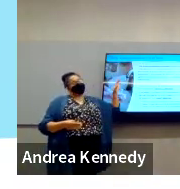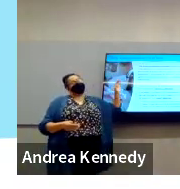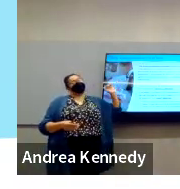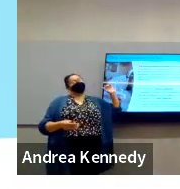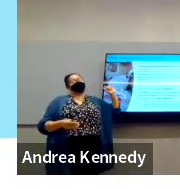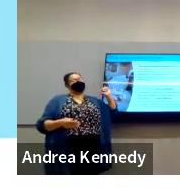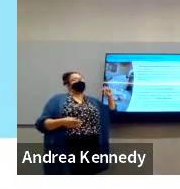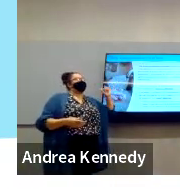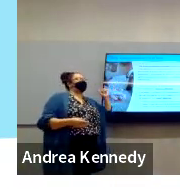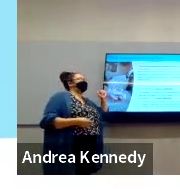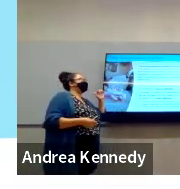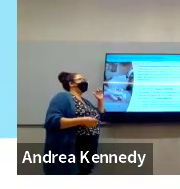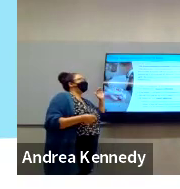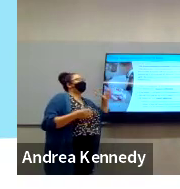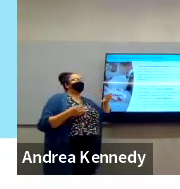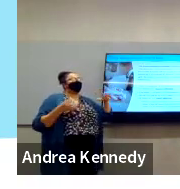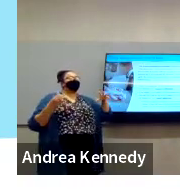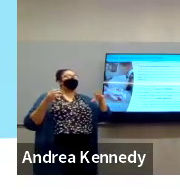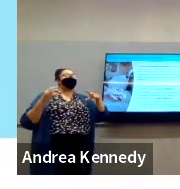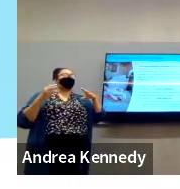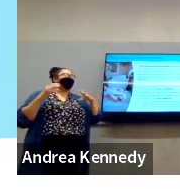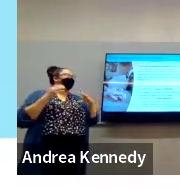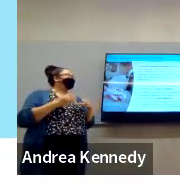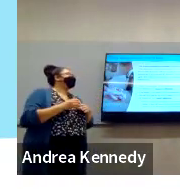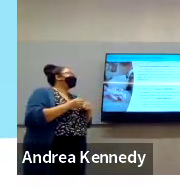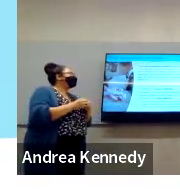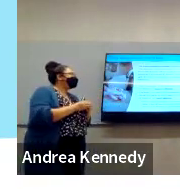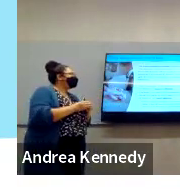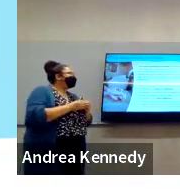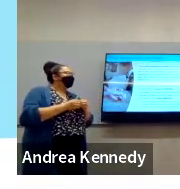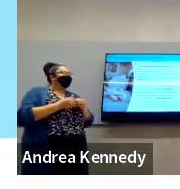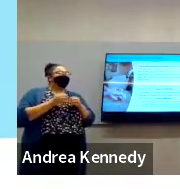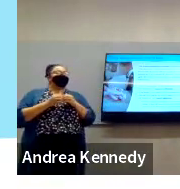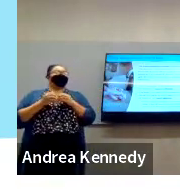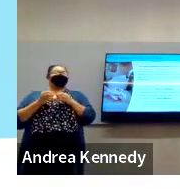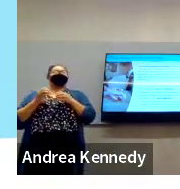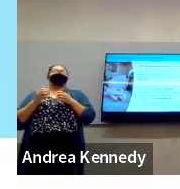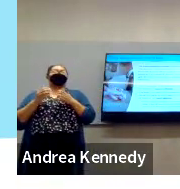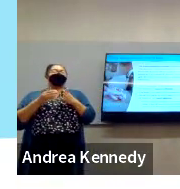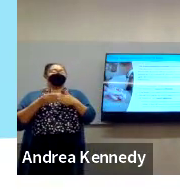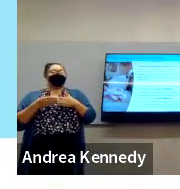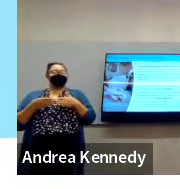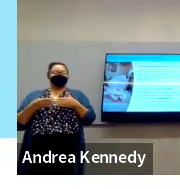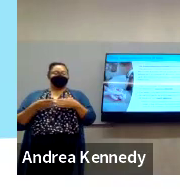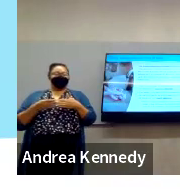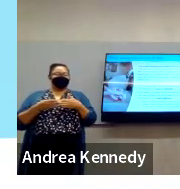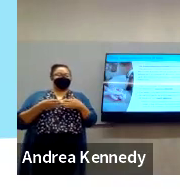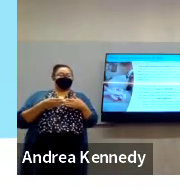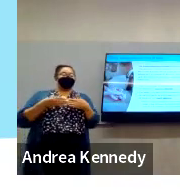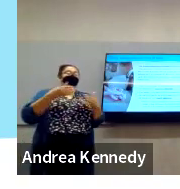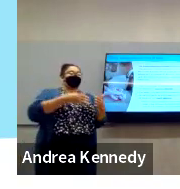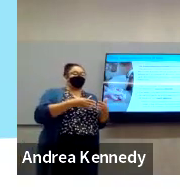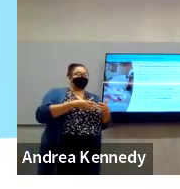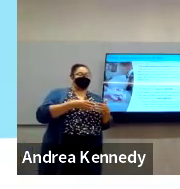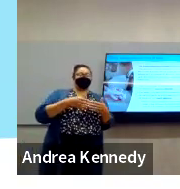once the petition calculations are confirmed through the petition process, the landlord will look at